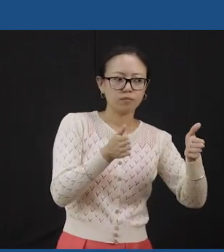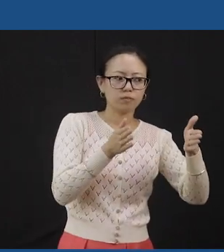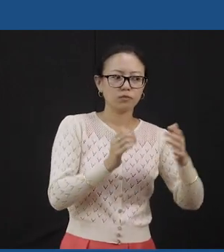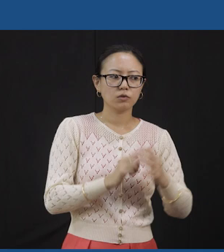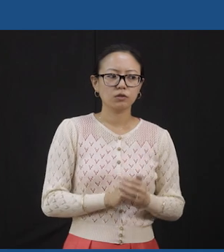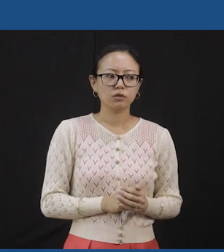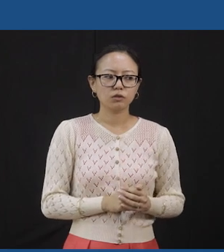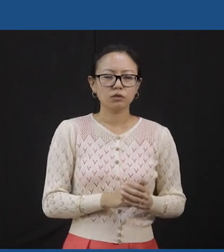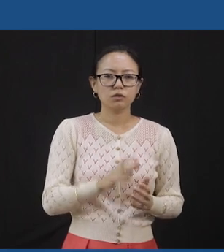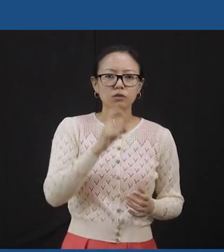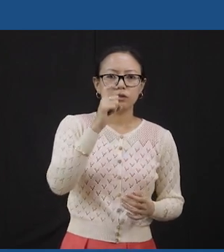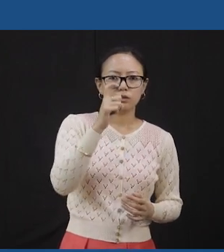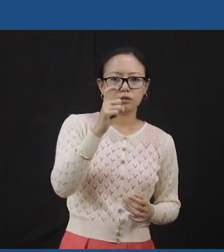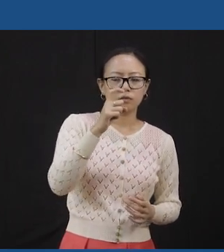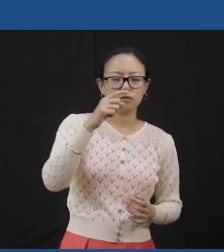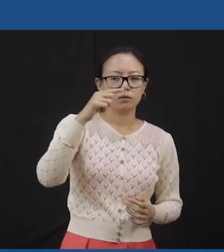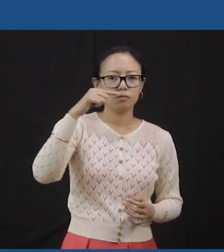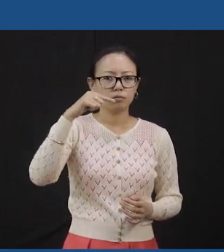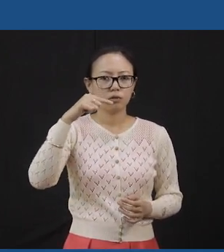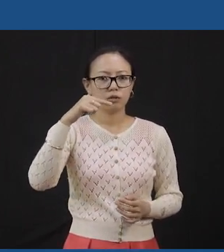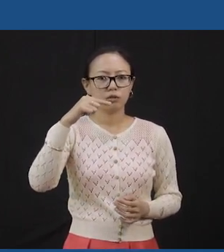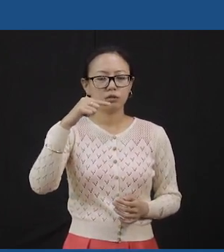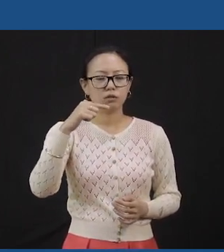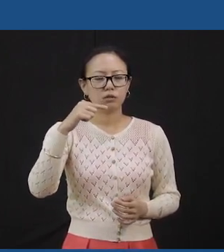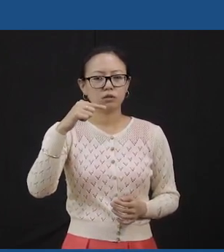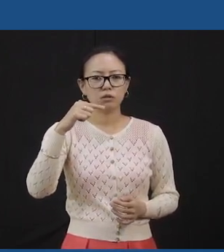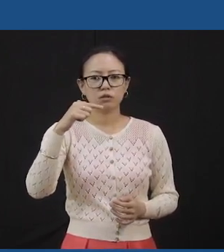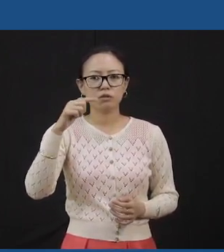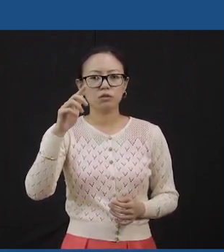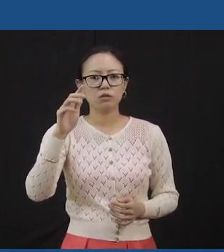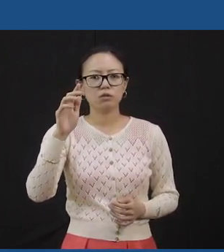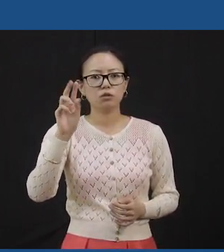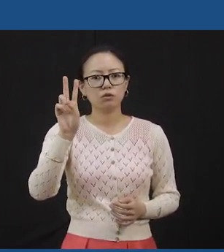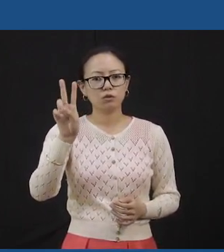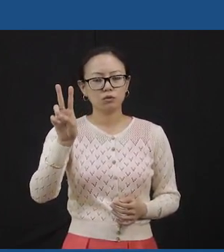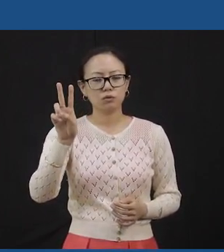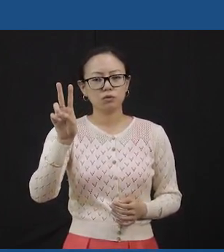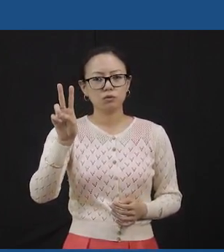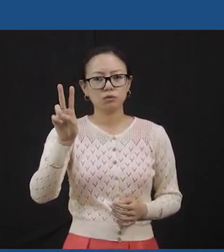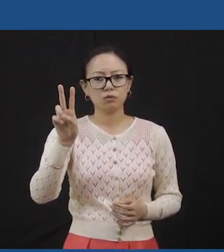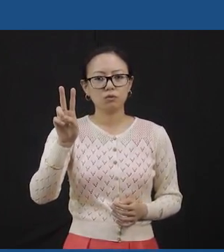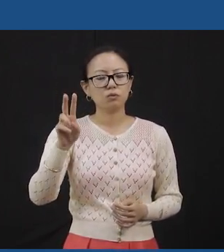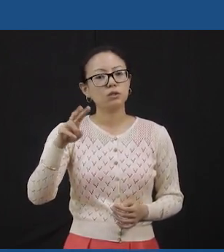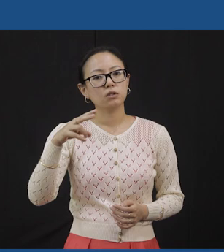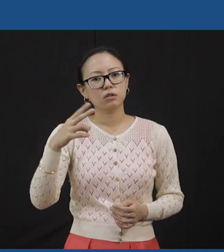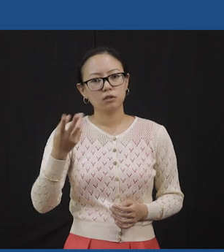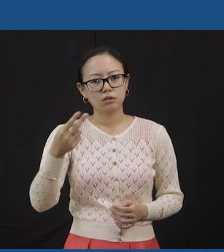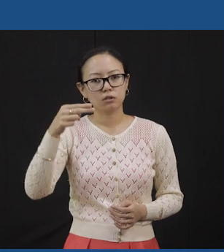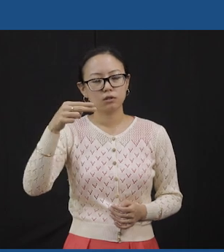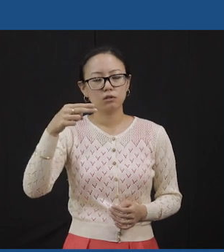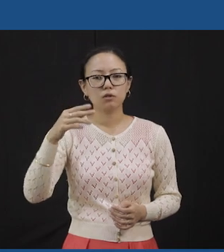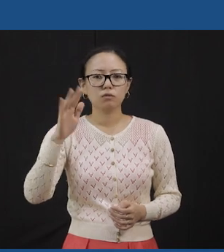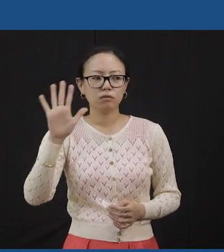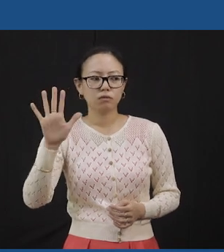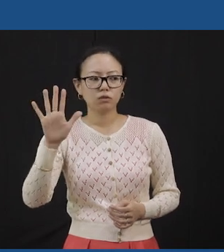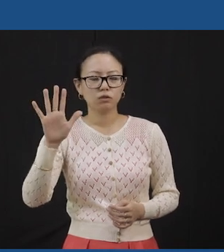minus 2 is 5, 5 minus 1 is 4.